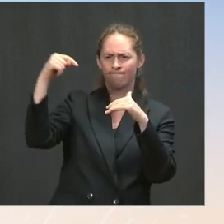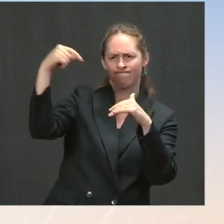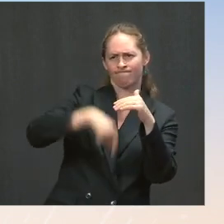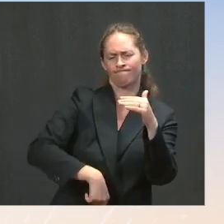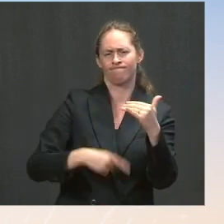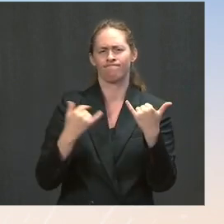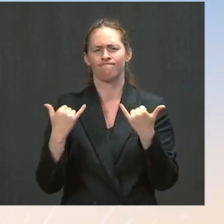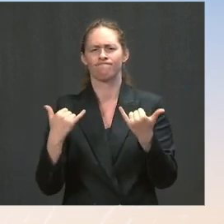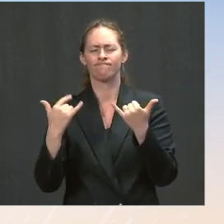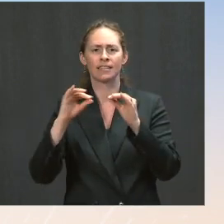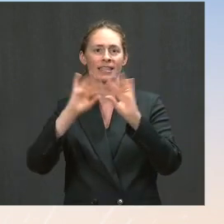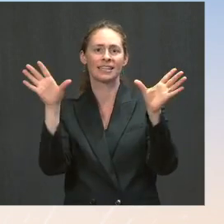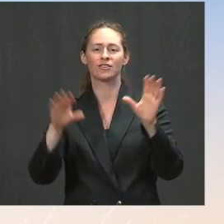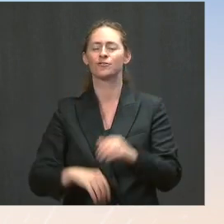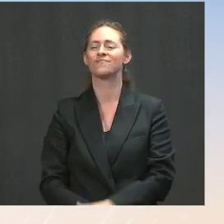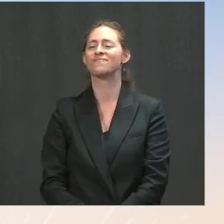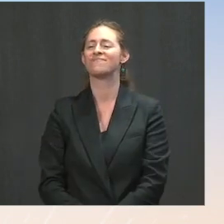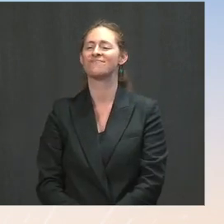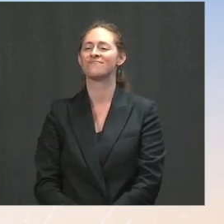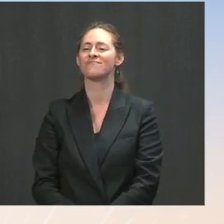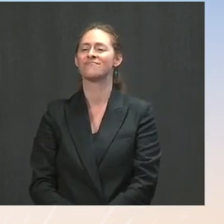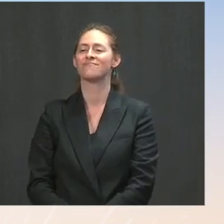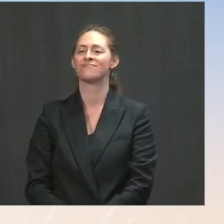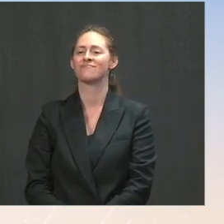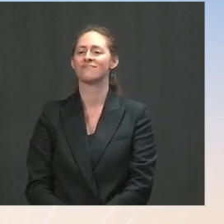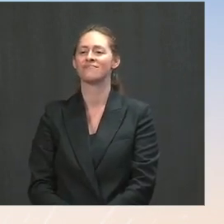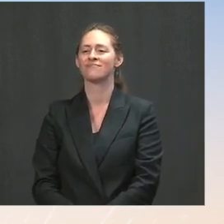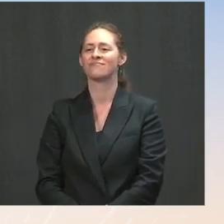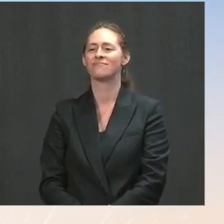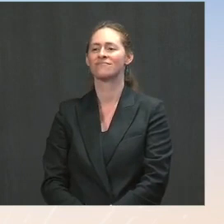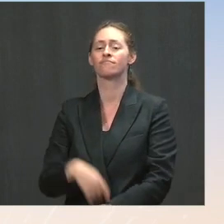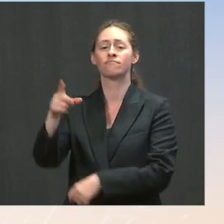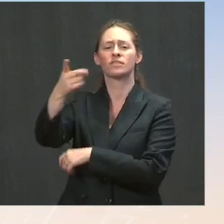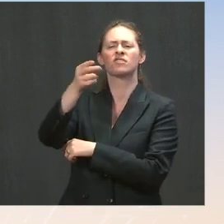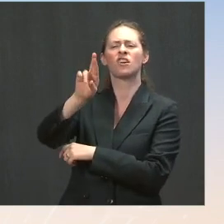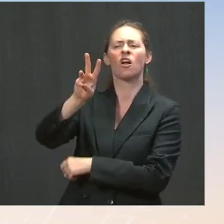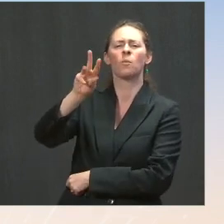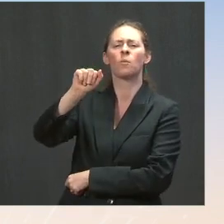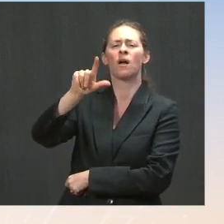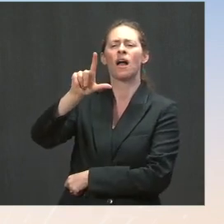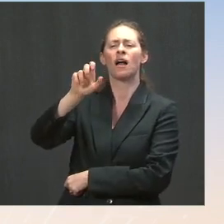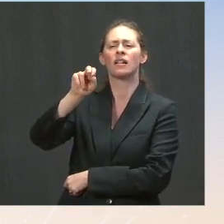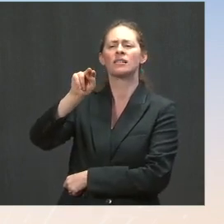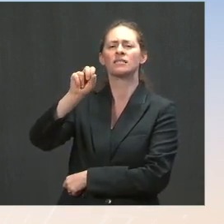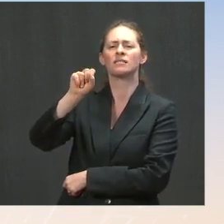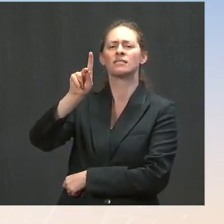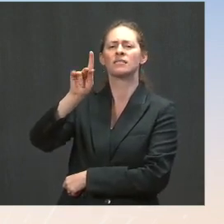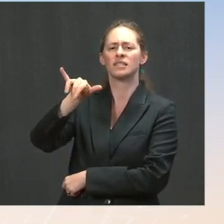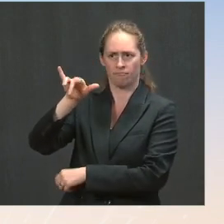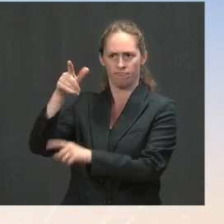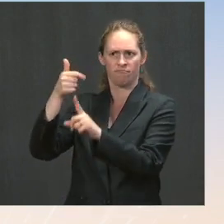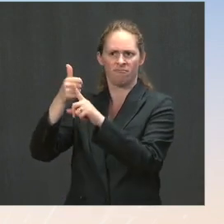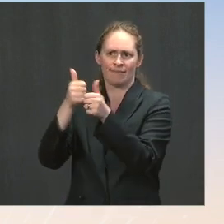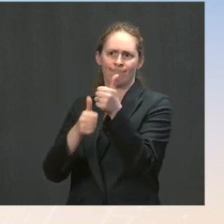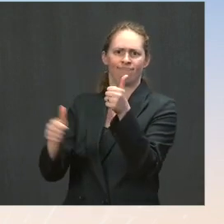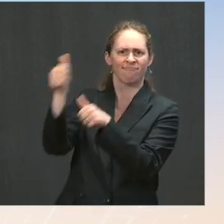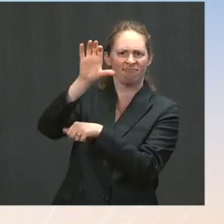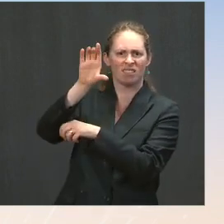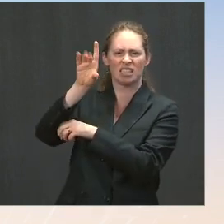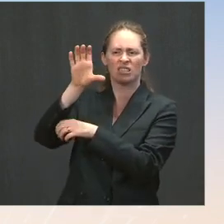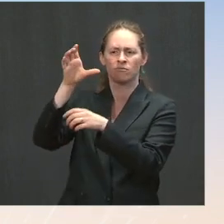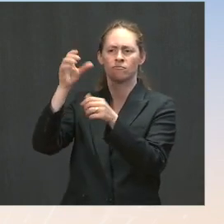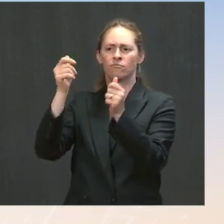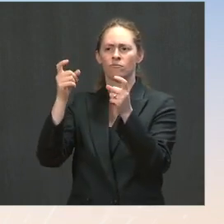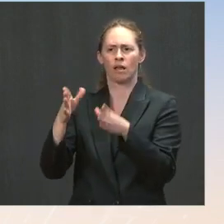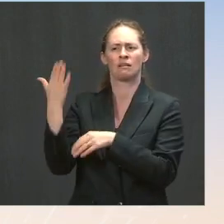data that Dr. Walensky, the CDC director, spoke to back in July was based on data up through the beginning of